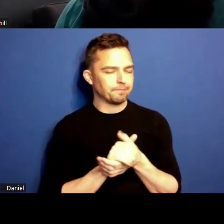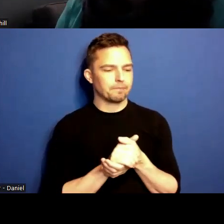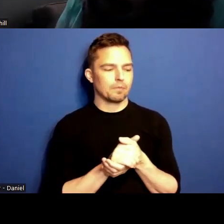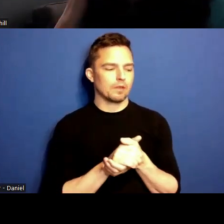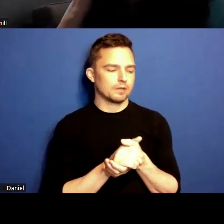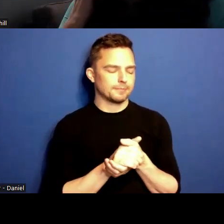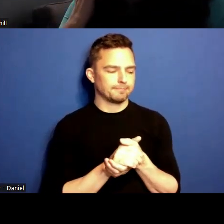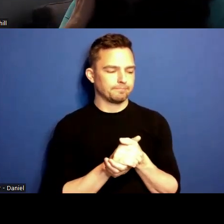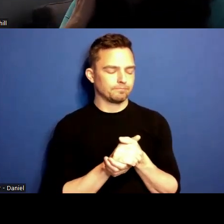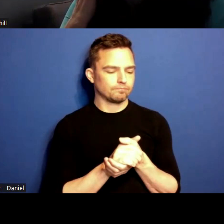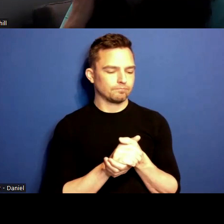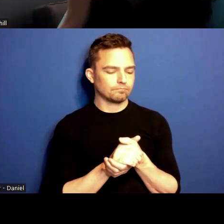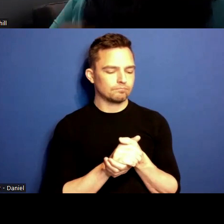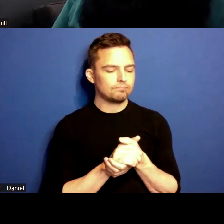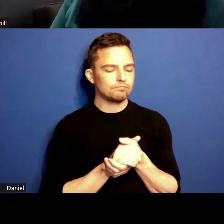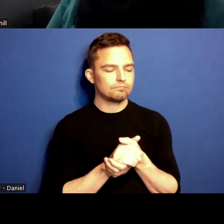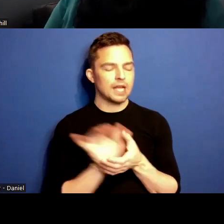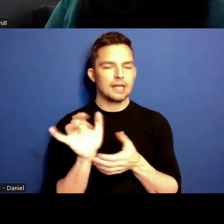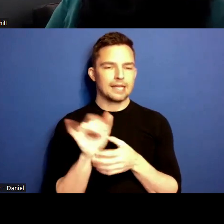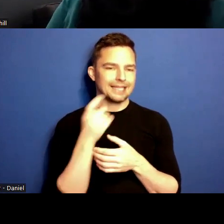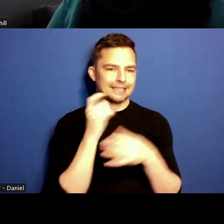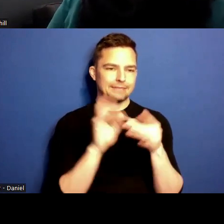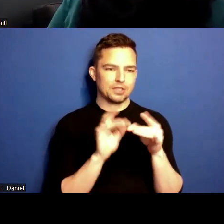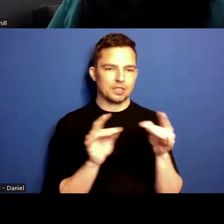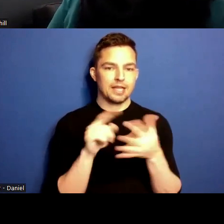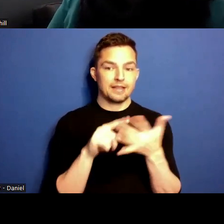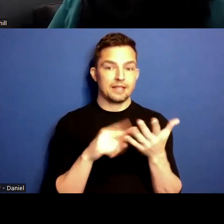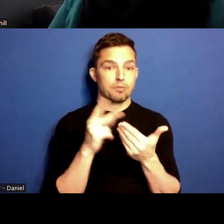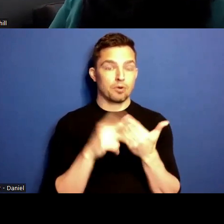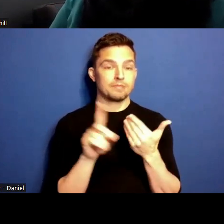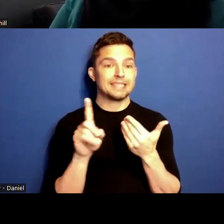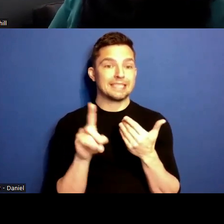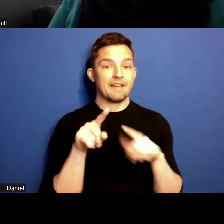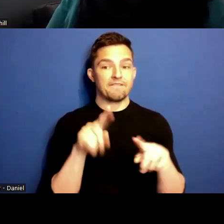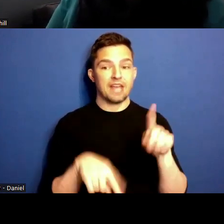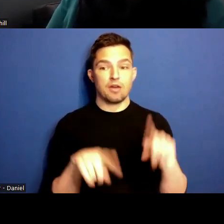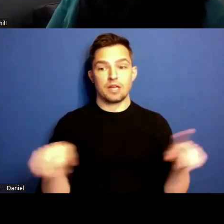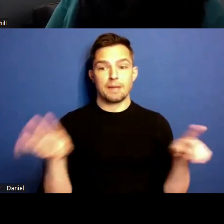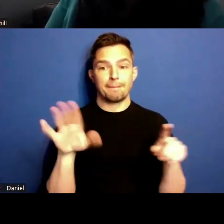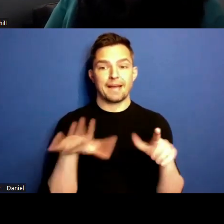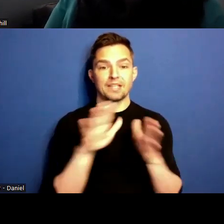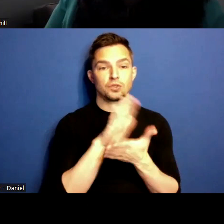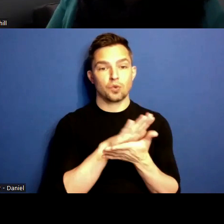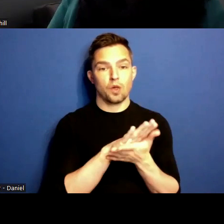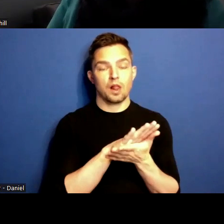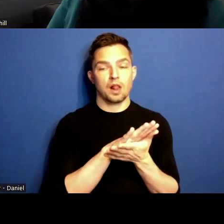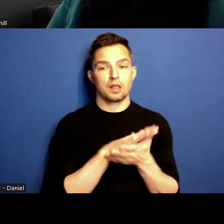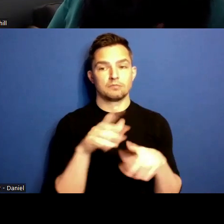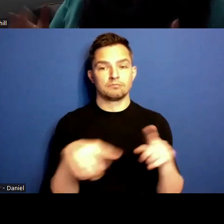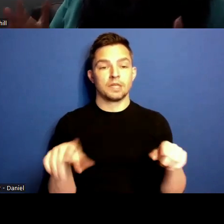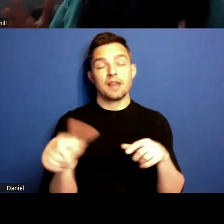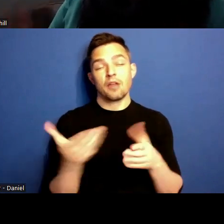So, as I just noted, those programs did really vary by school. The other thing that